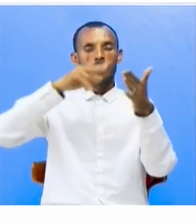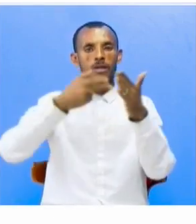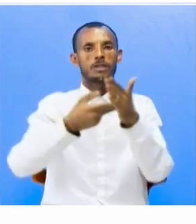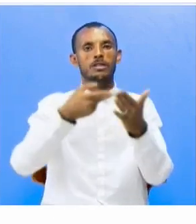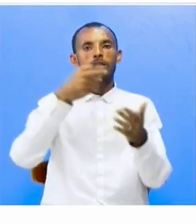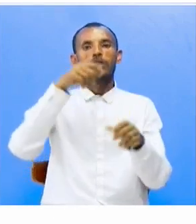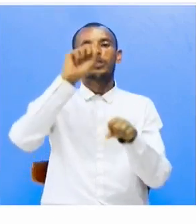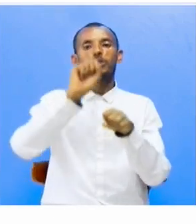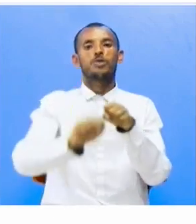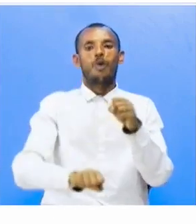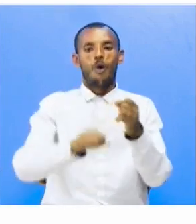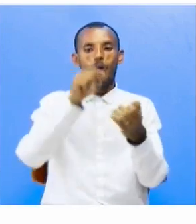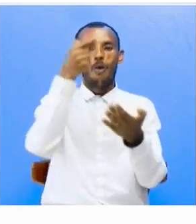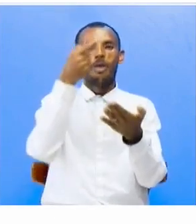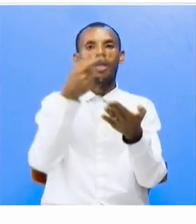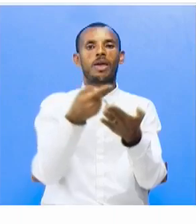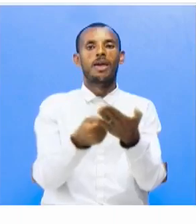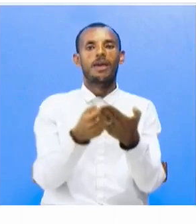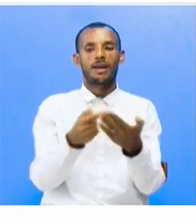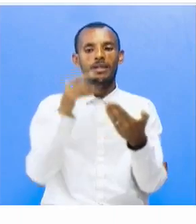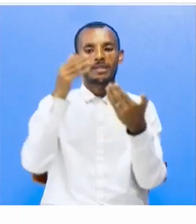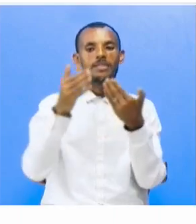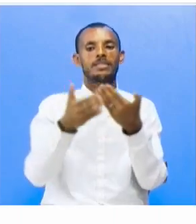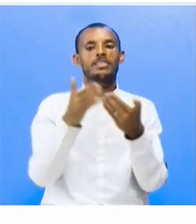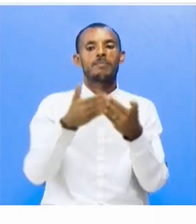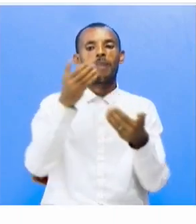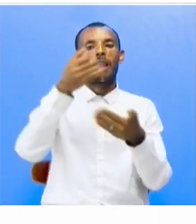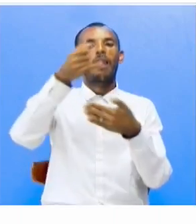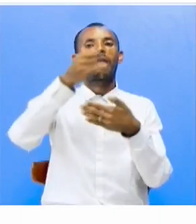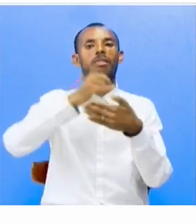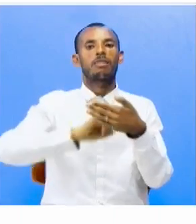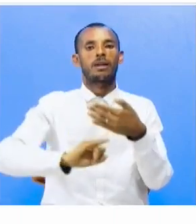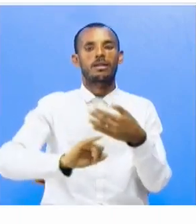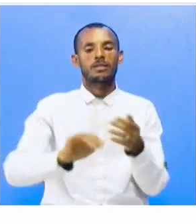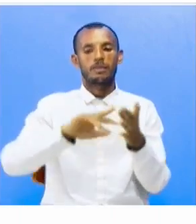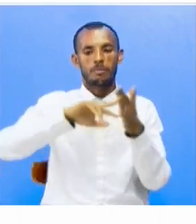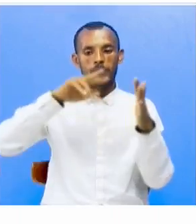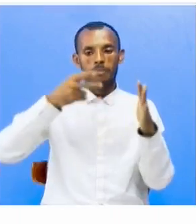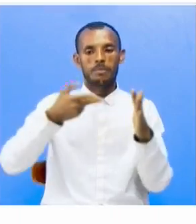here, simple interest